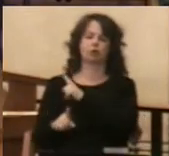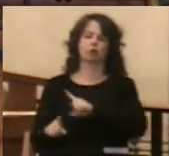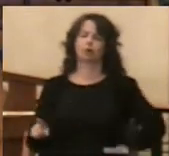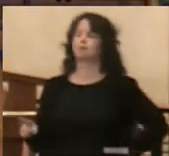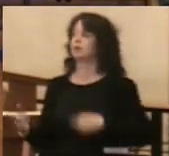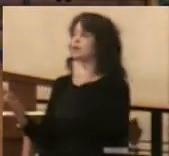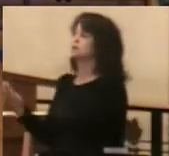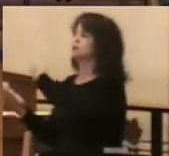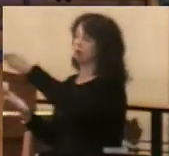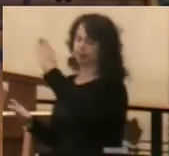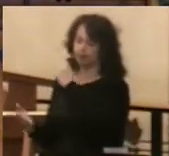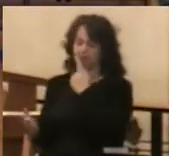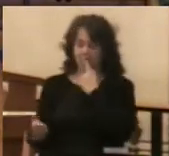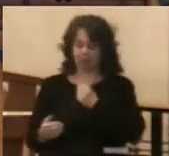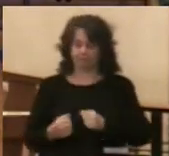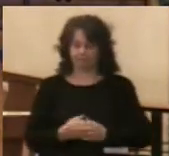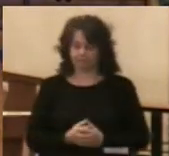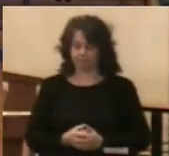God.